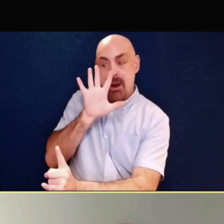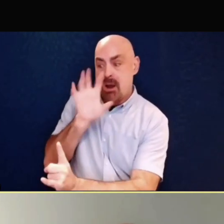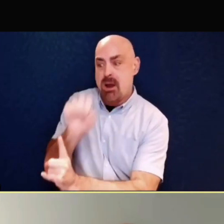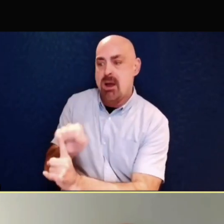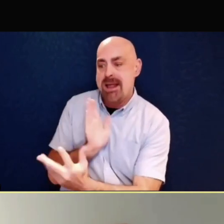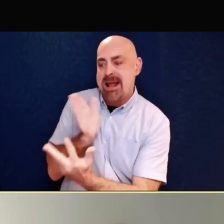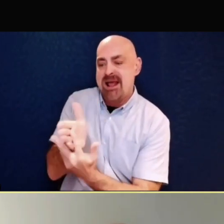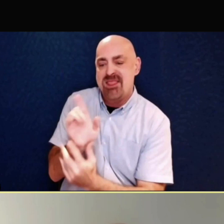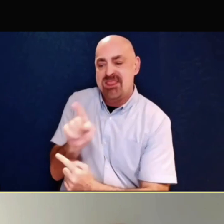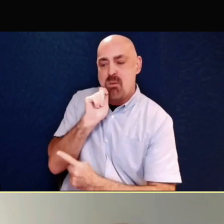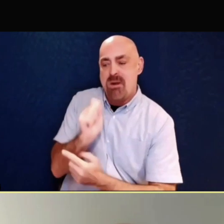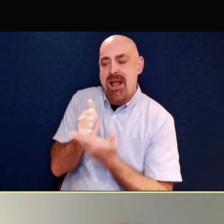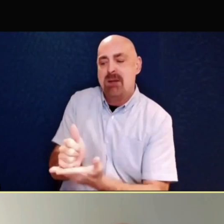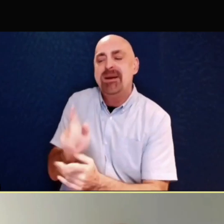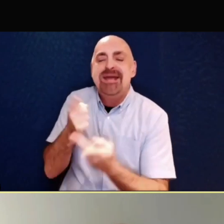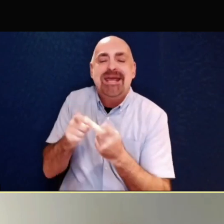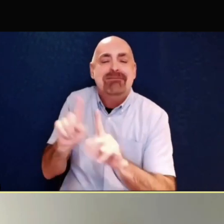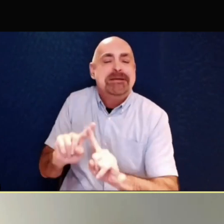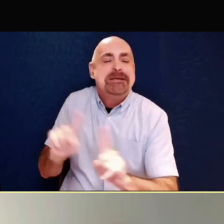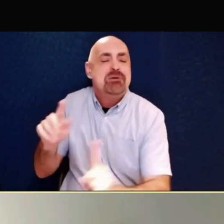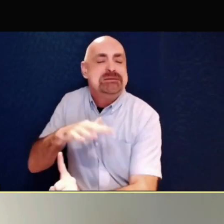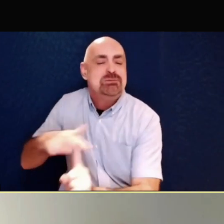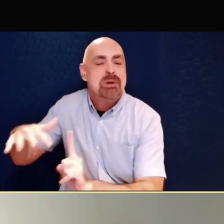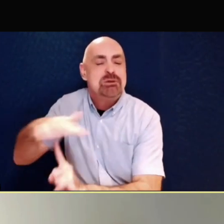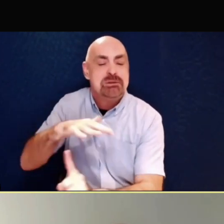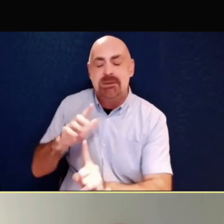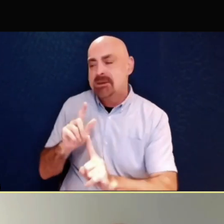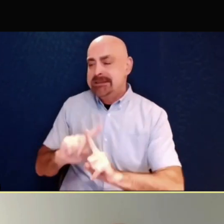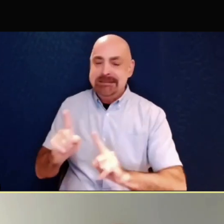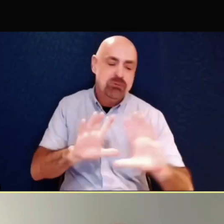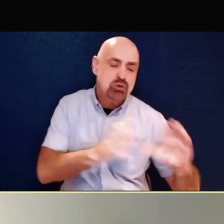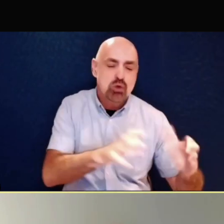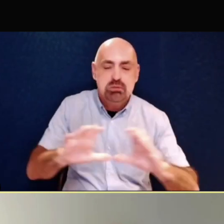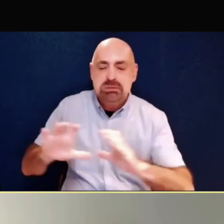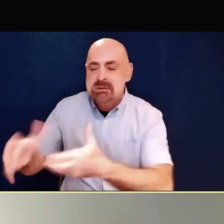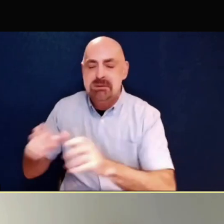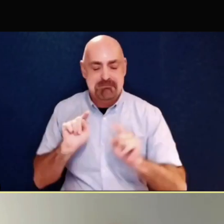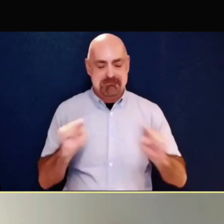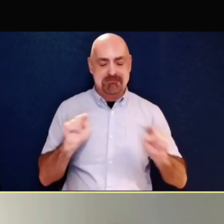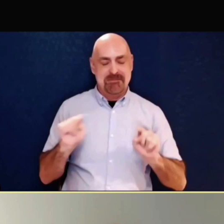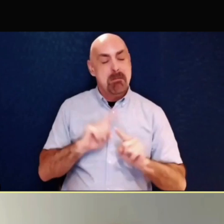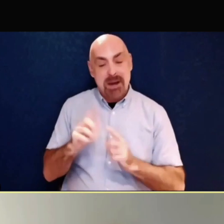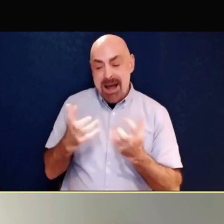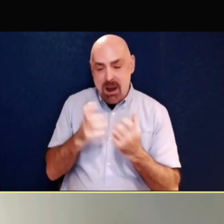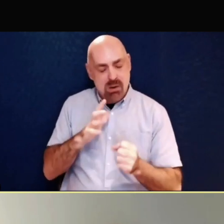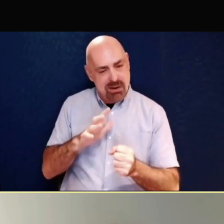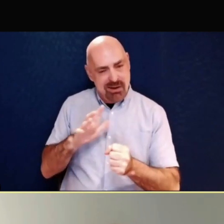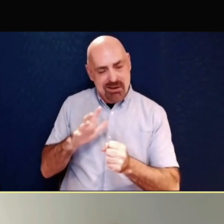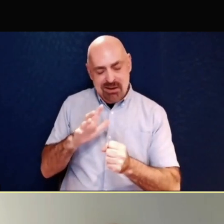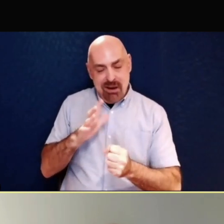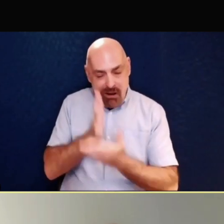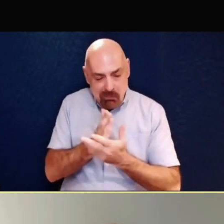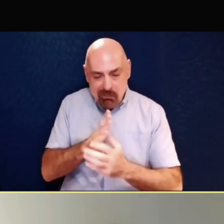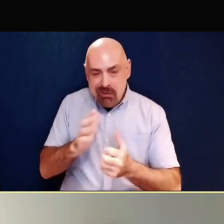can be helpful in different circumstances with different groups of children and families, but how we put that together